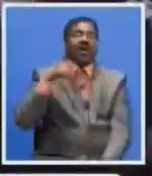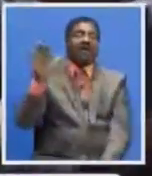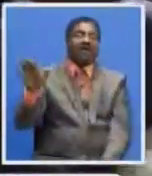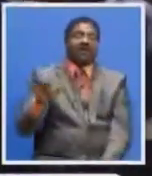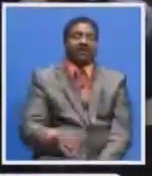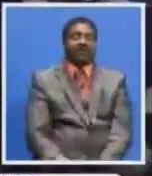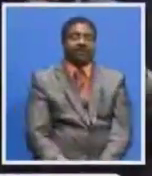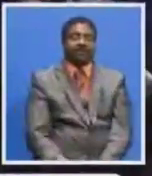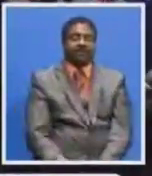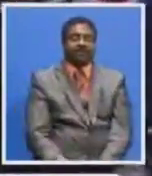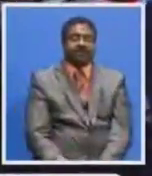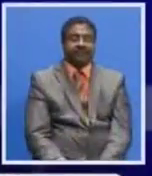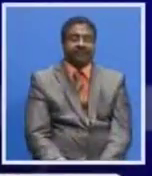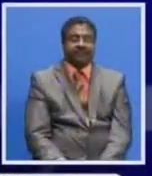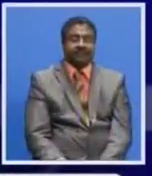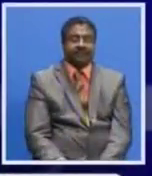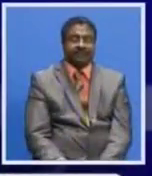Chingola.